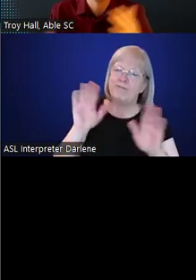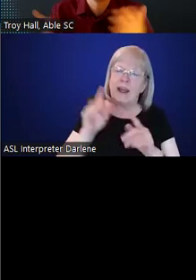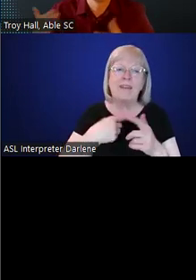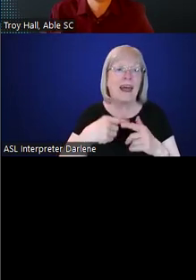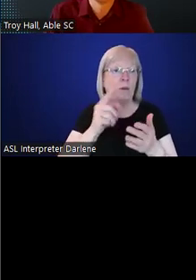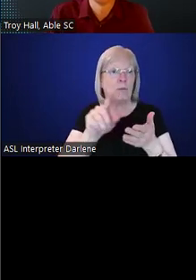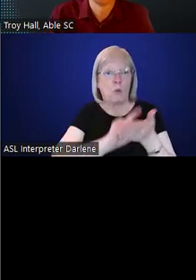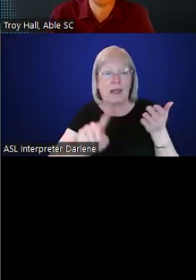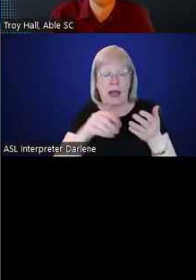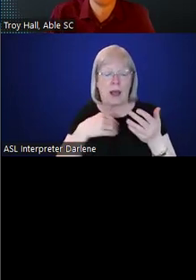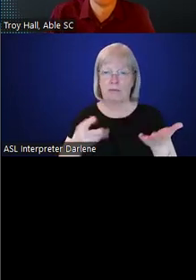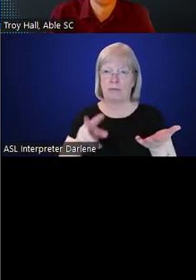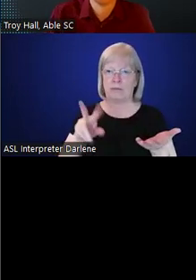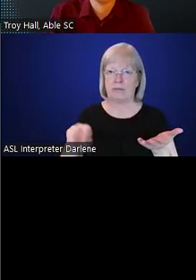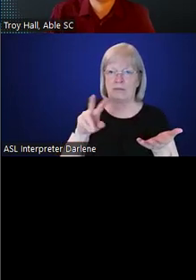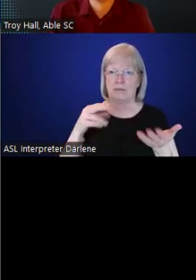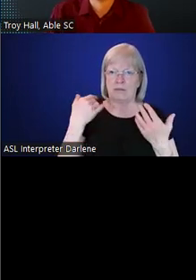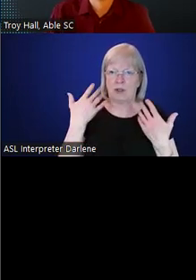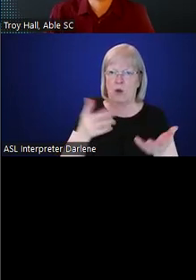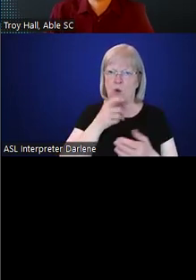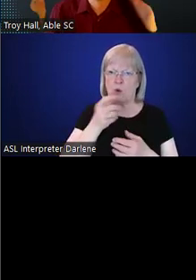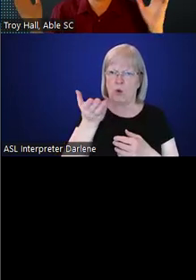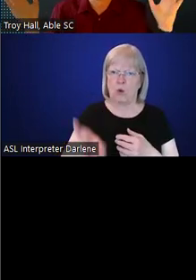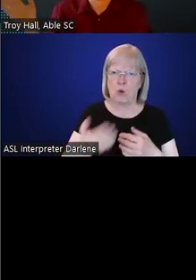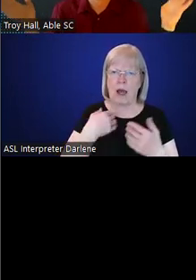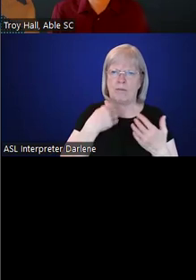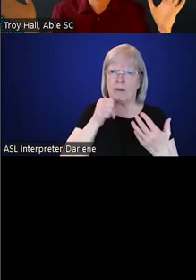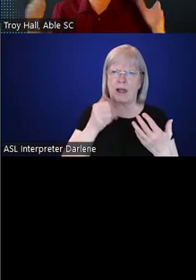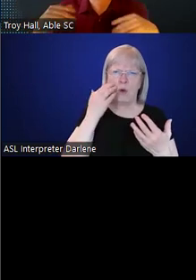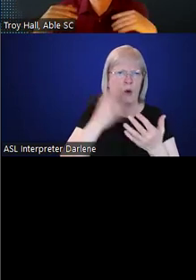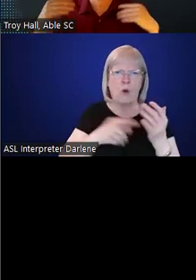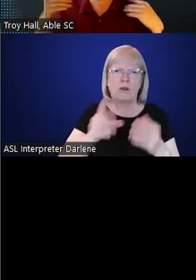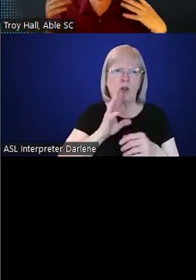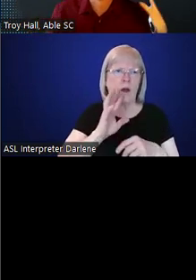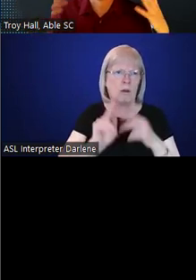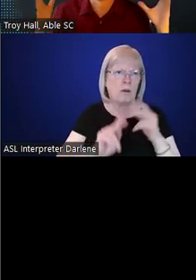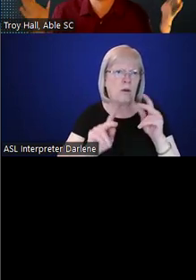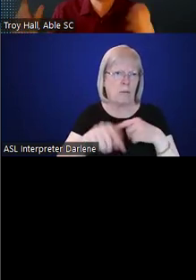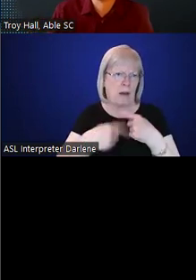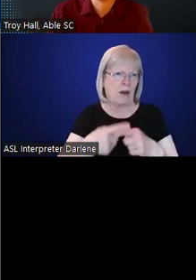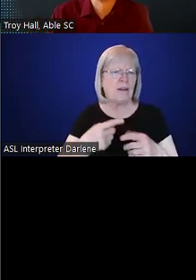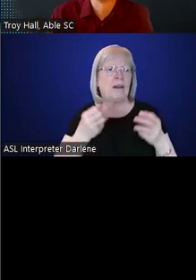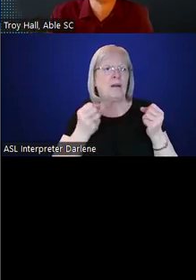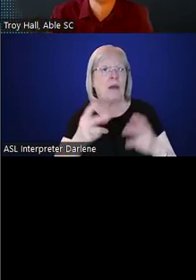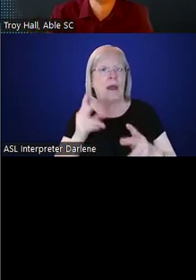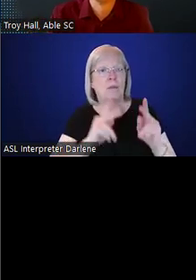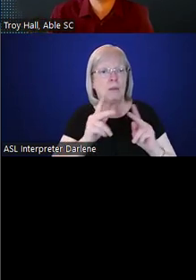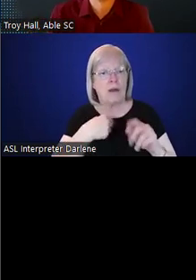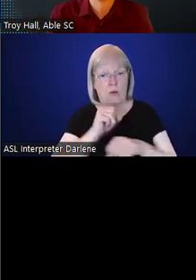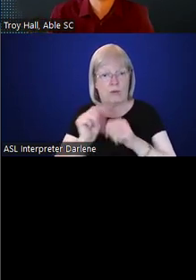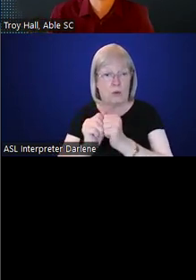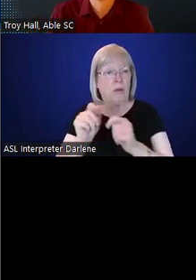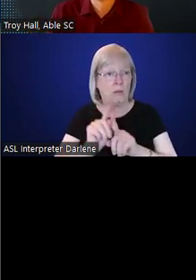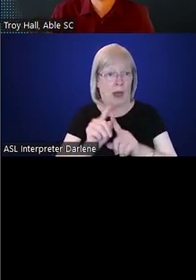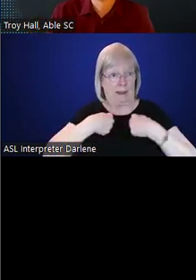what you're specifically referring to, right? So a lot of the people I work with, myself included, are people with disabilities.